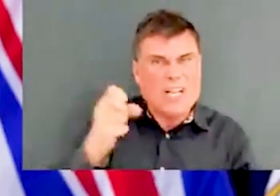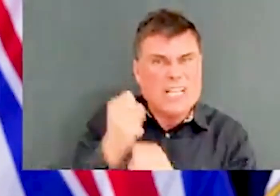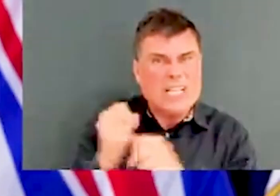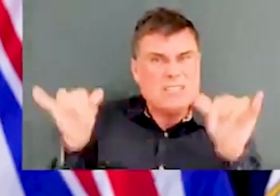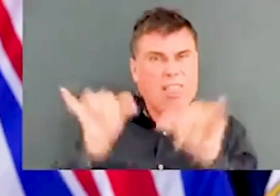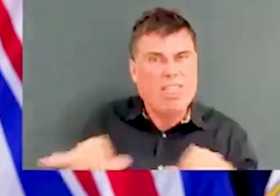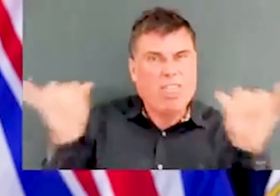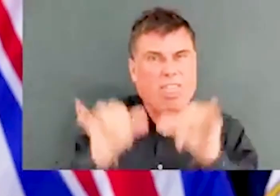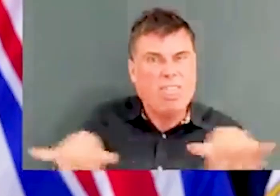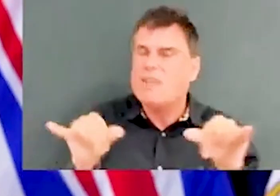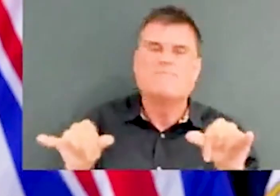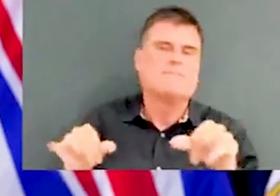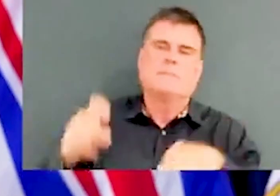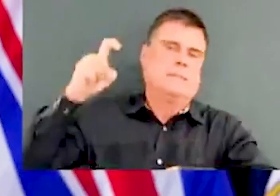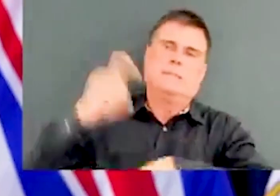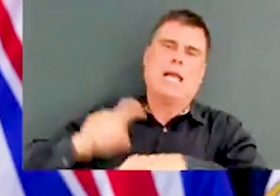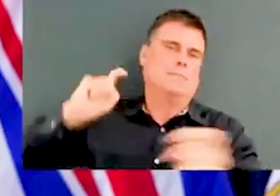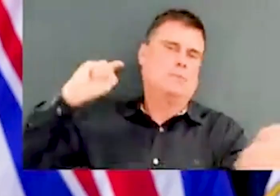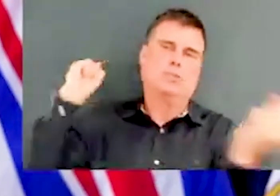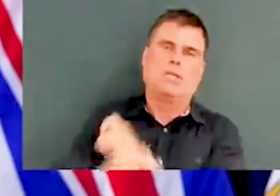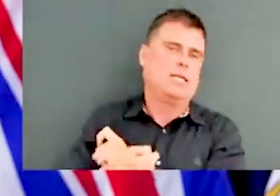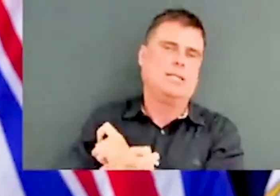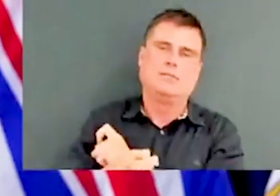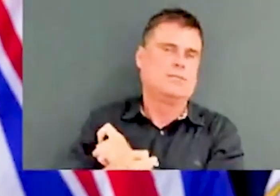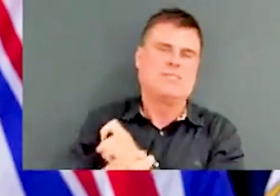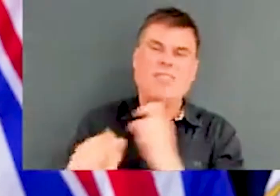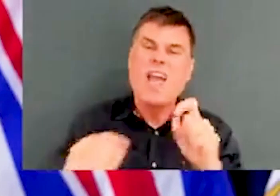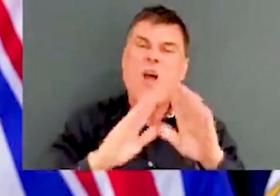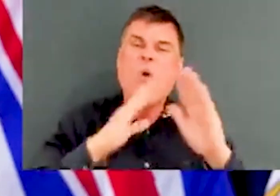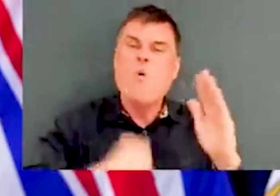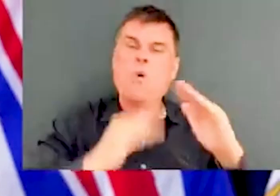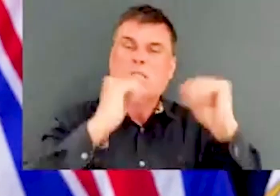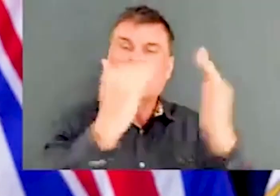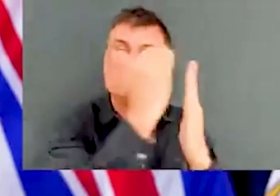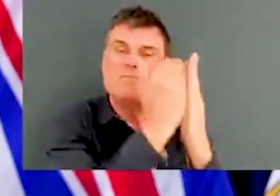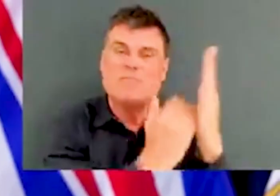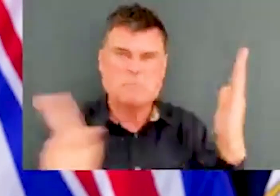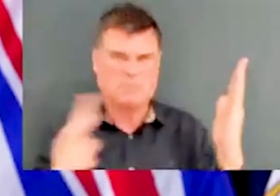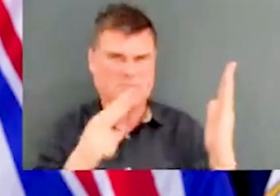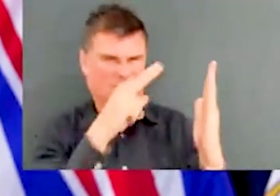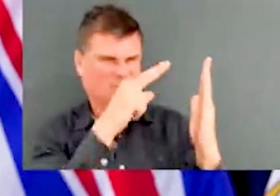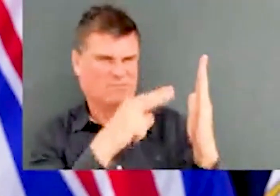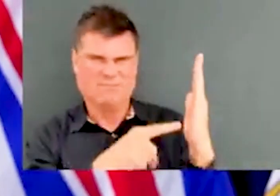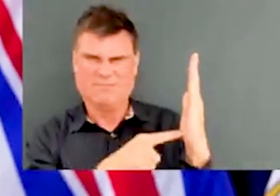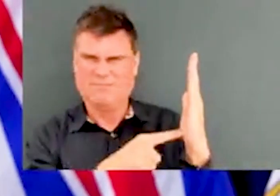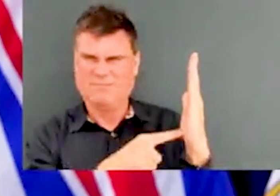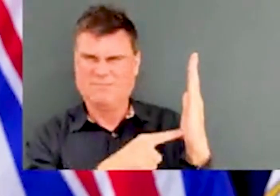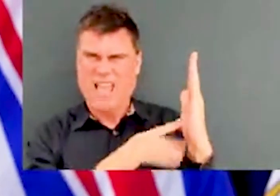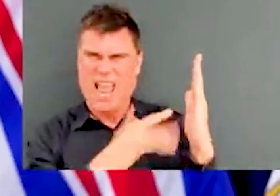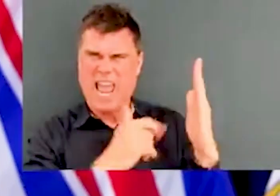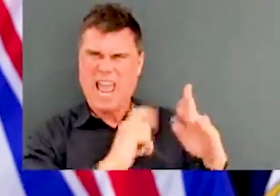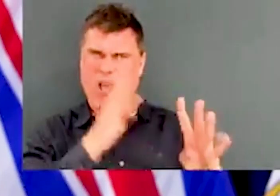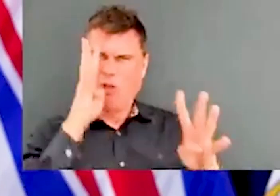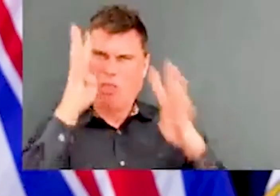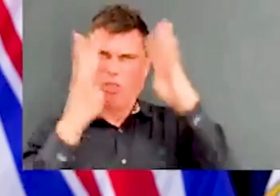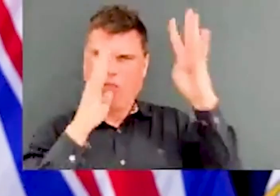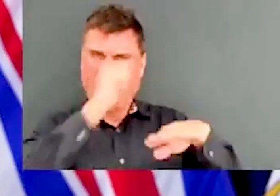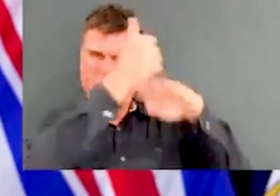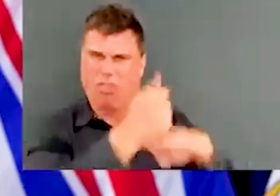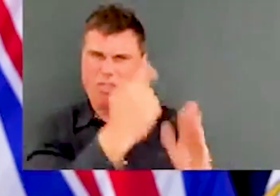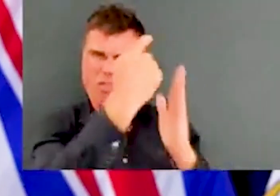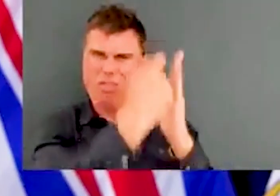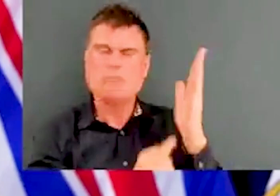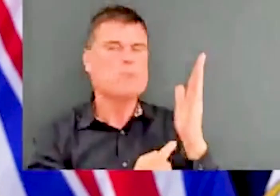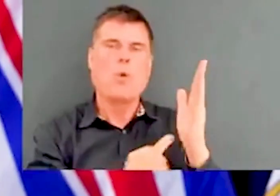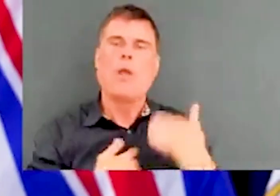ordinary British Columbian as to how we got to this place. And I'm very grateful to Minister Ralston and the expert team that he put together so that we could address